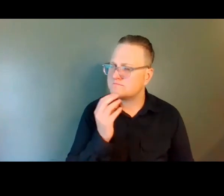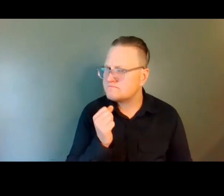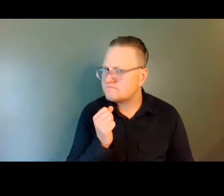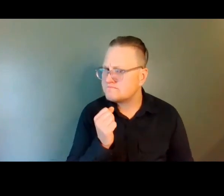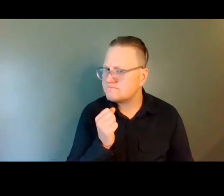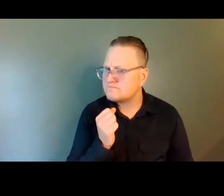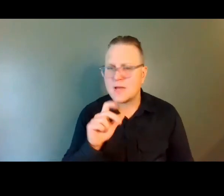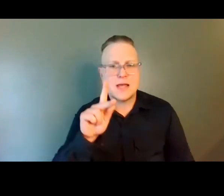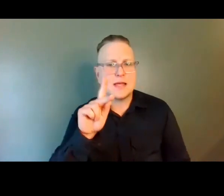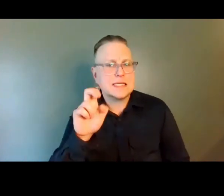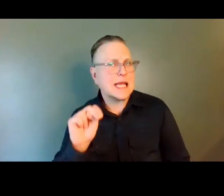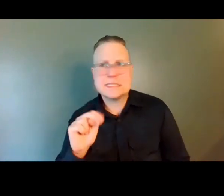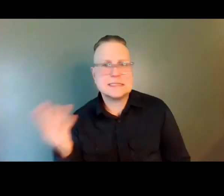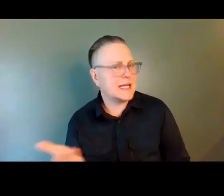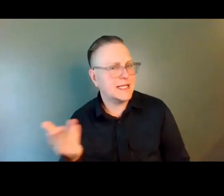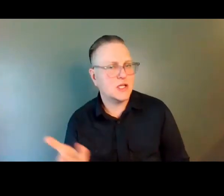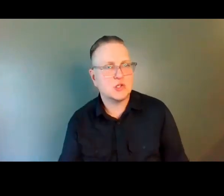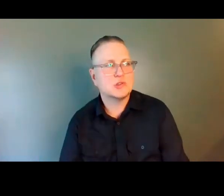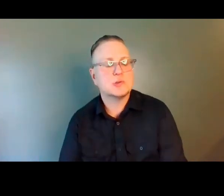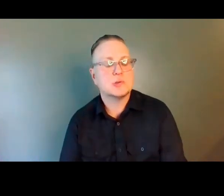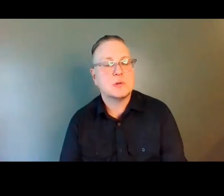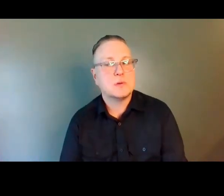see Ken.